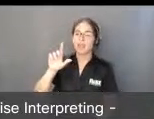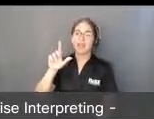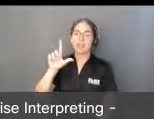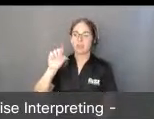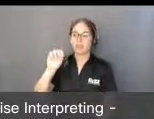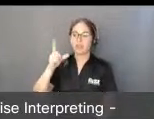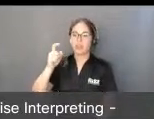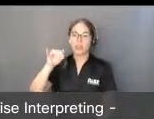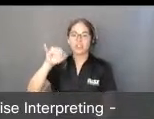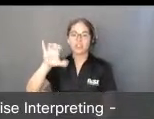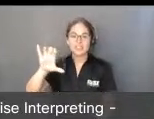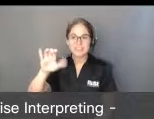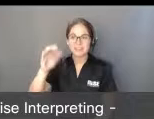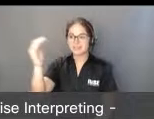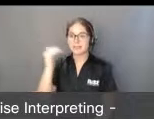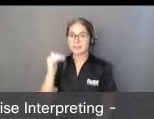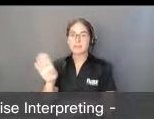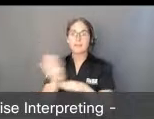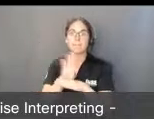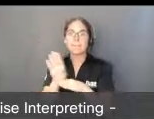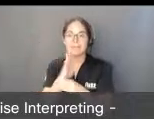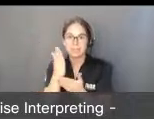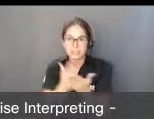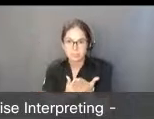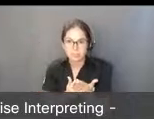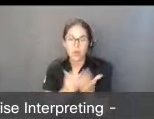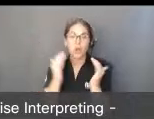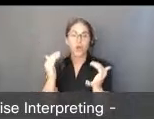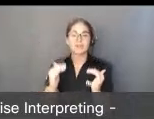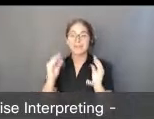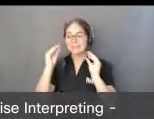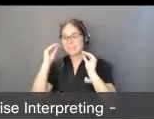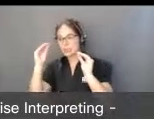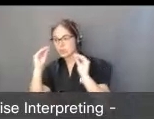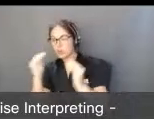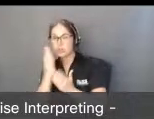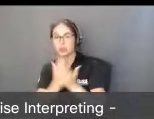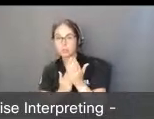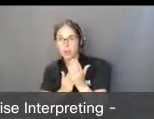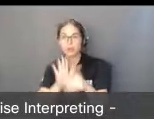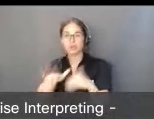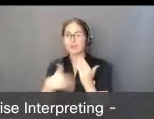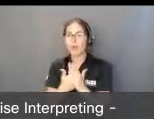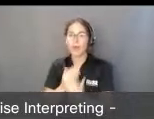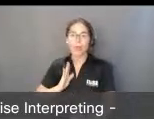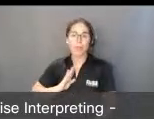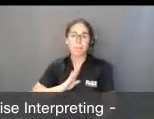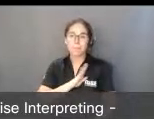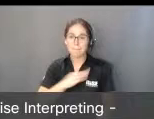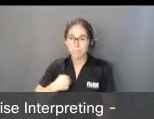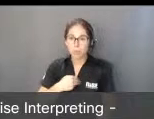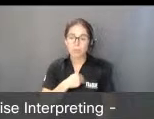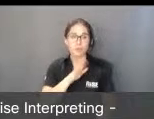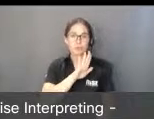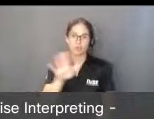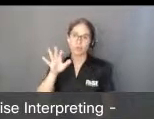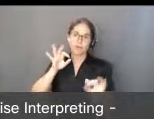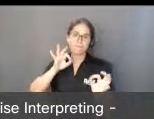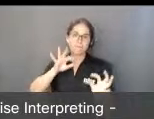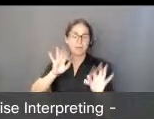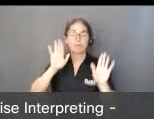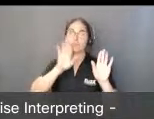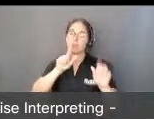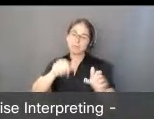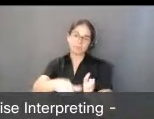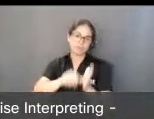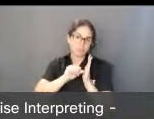the business part and Ms. Peterson, the instructional piece. It's truly impressive. So